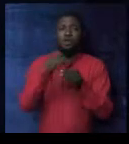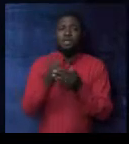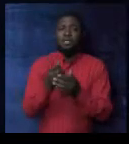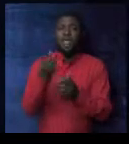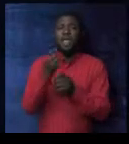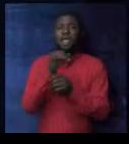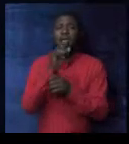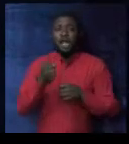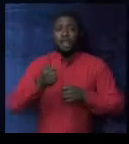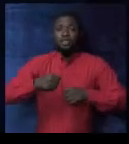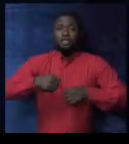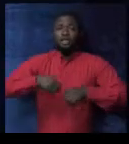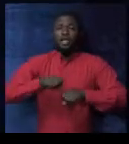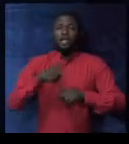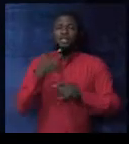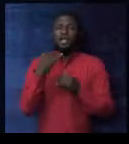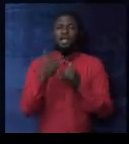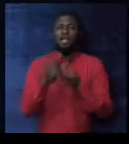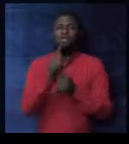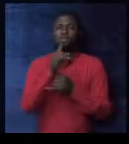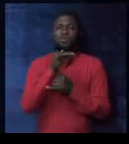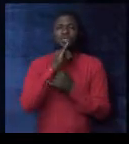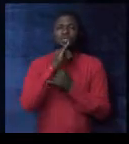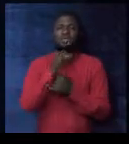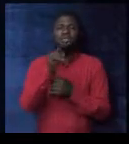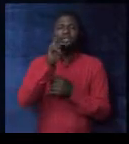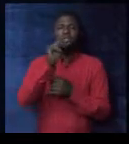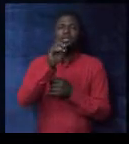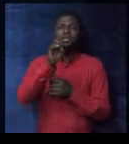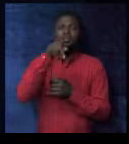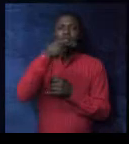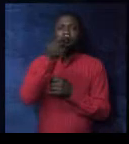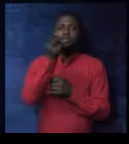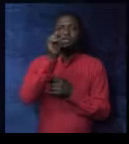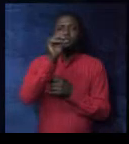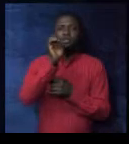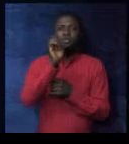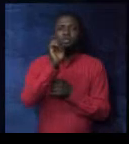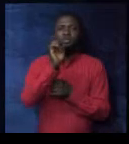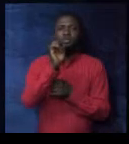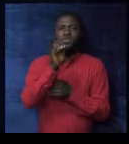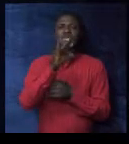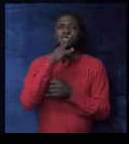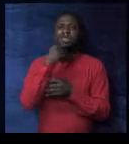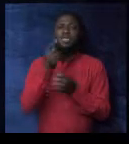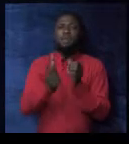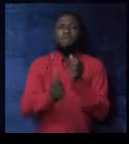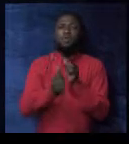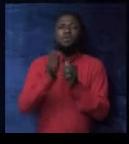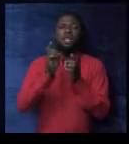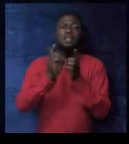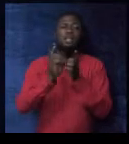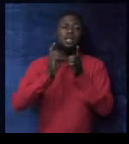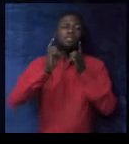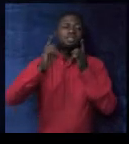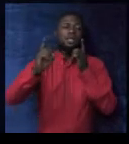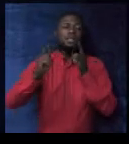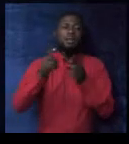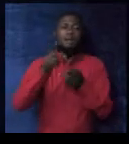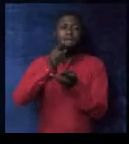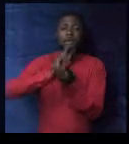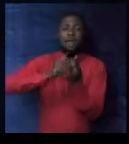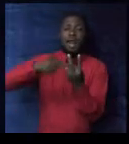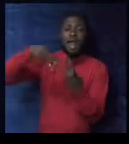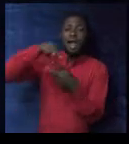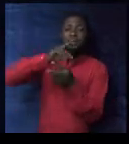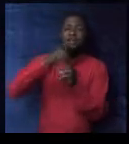giant. That's Uranus. Last one, and that is Neptune. Neptune is the most distant planet from